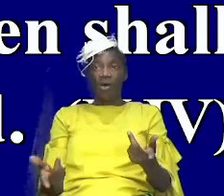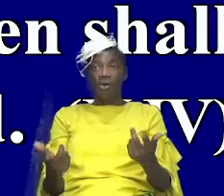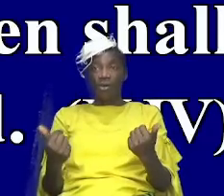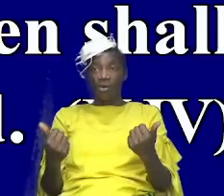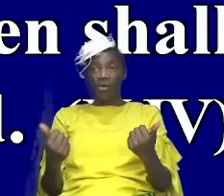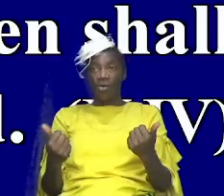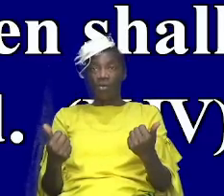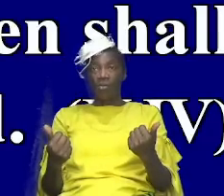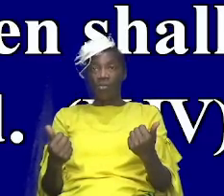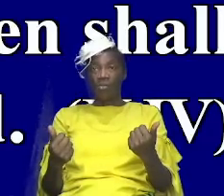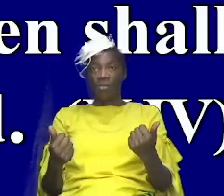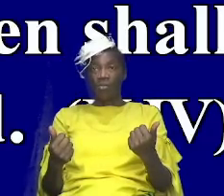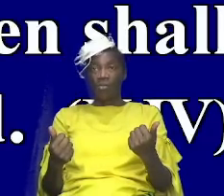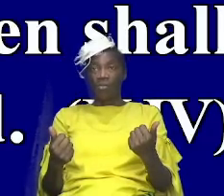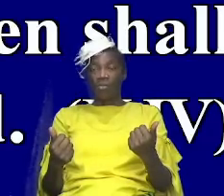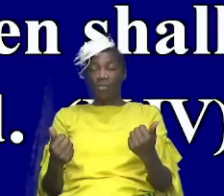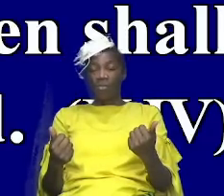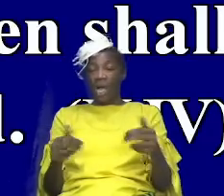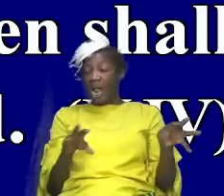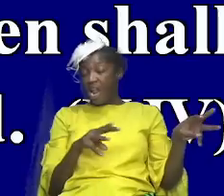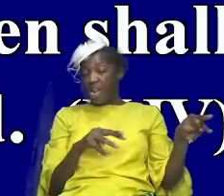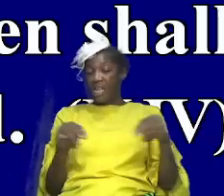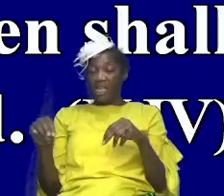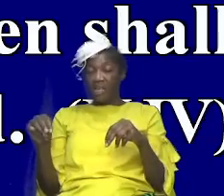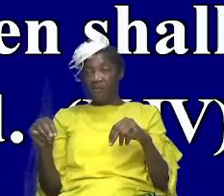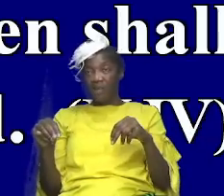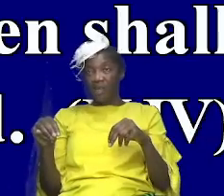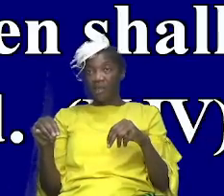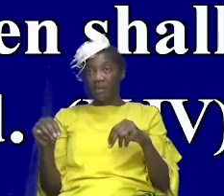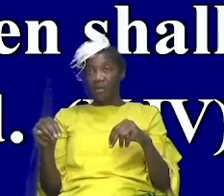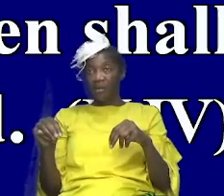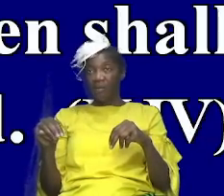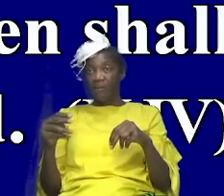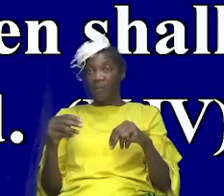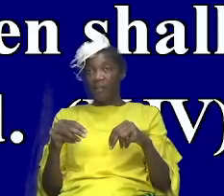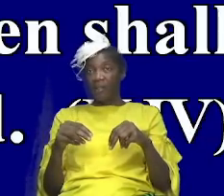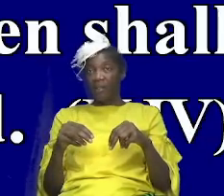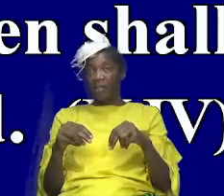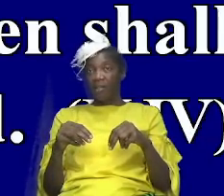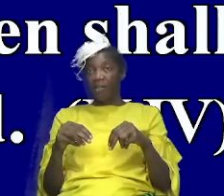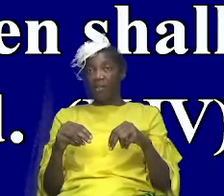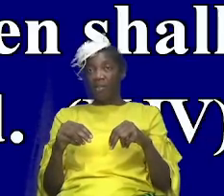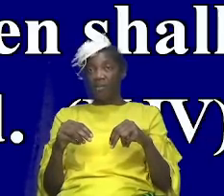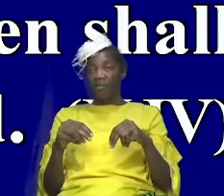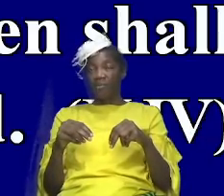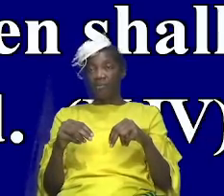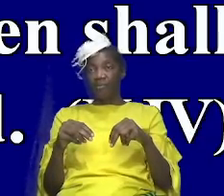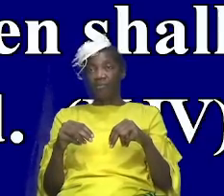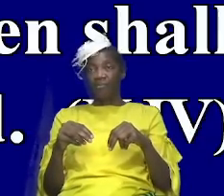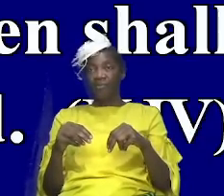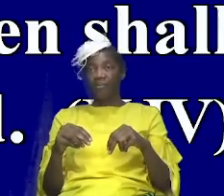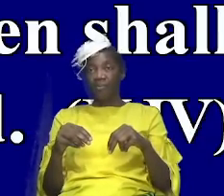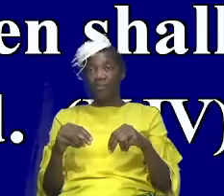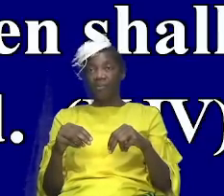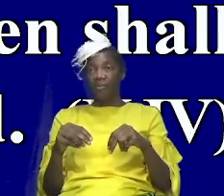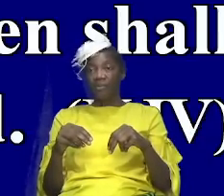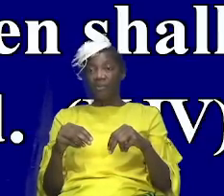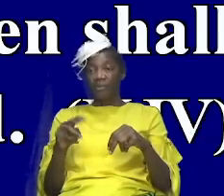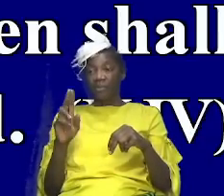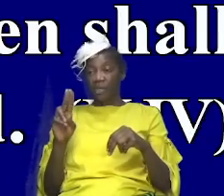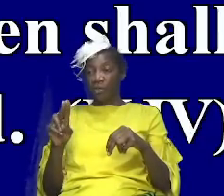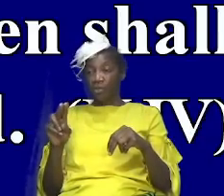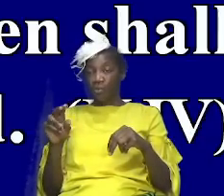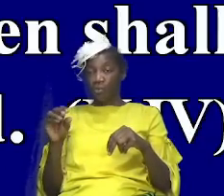make sense, you better judge it. Leave it until the Lord comes. And Paul said this 2,000 years ago